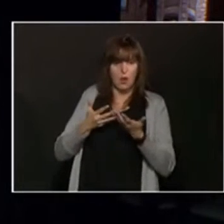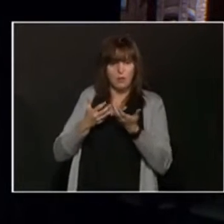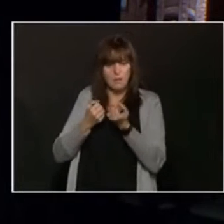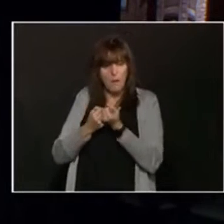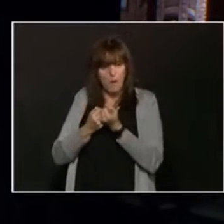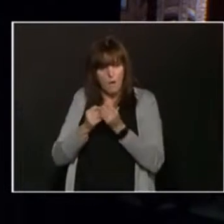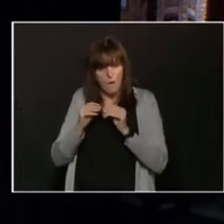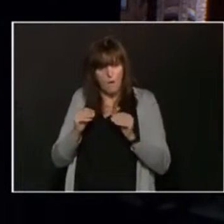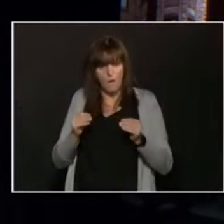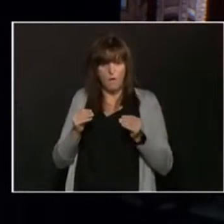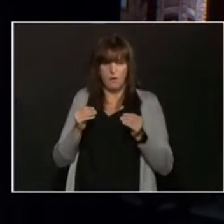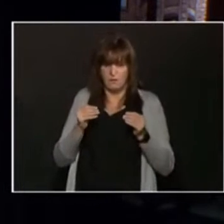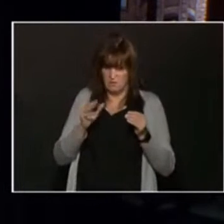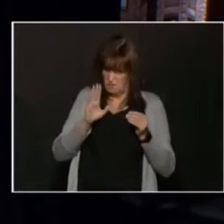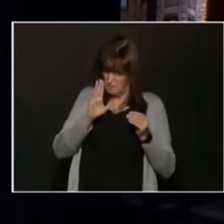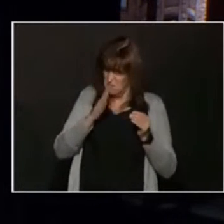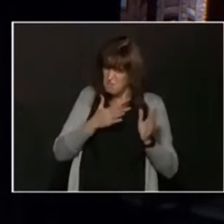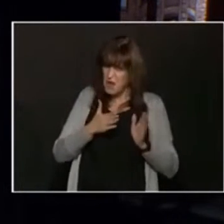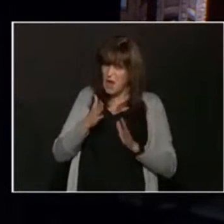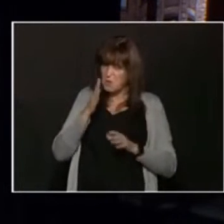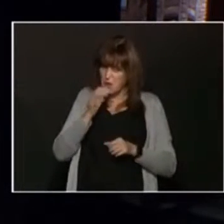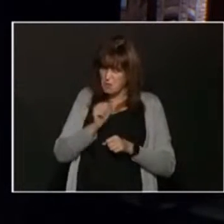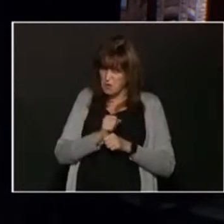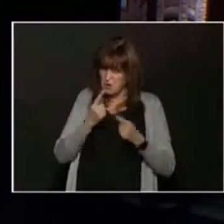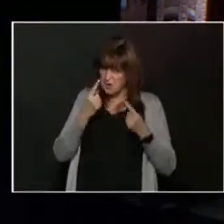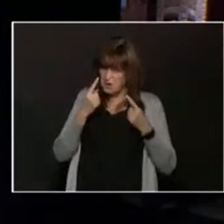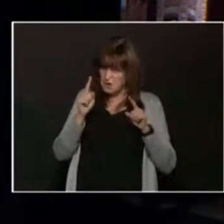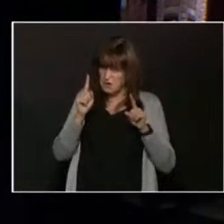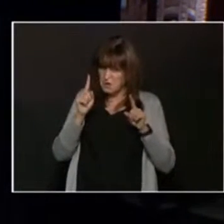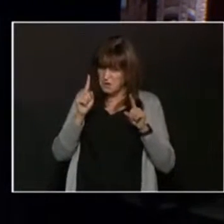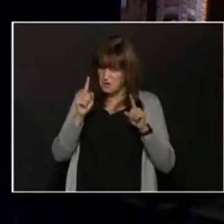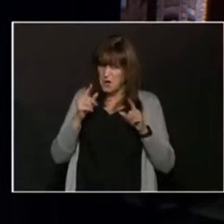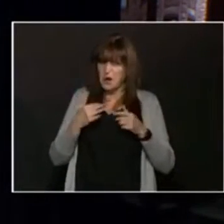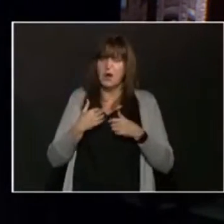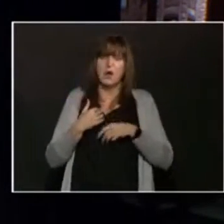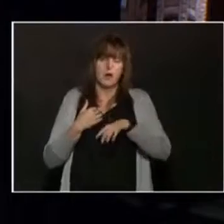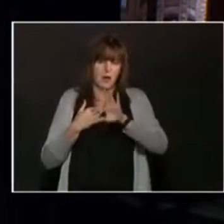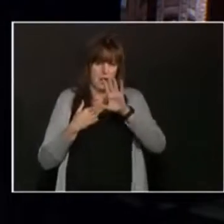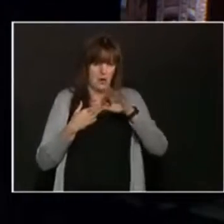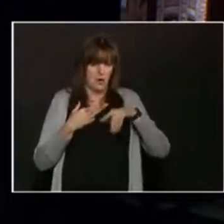I'll turn over to Dr. Yaffe to comment in a second, but I don't believe that it will. Dr. Yaffe.